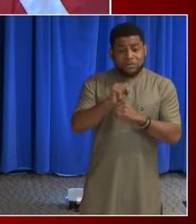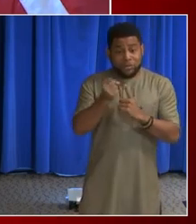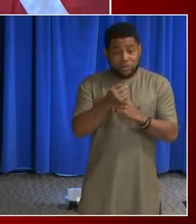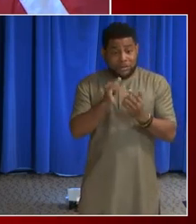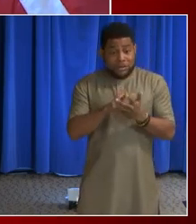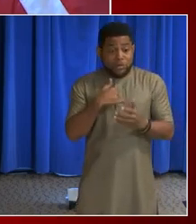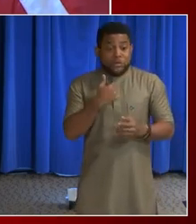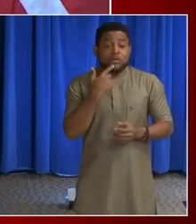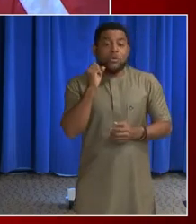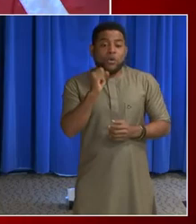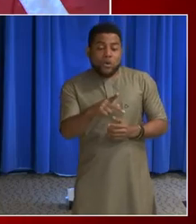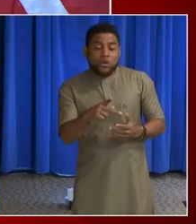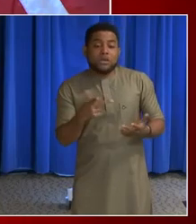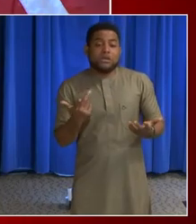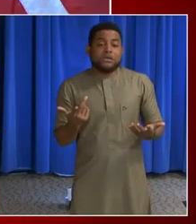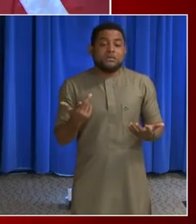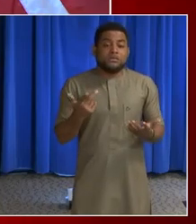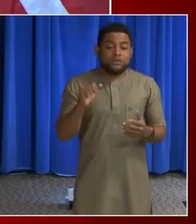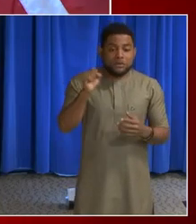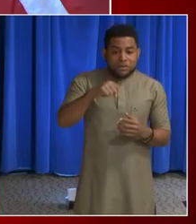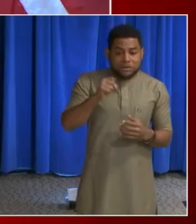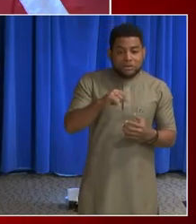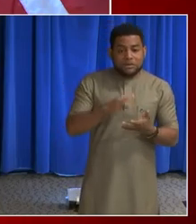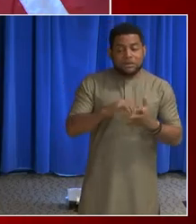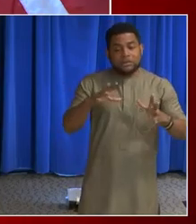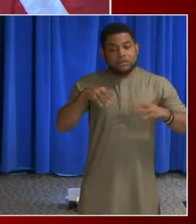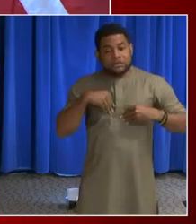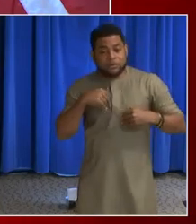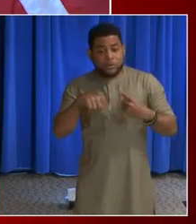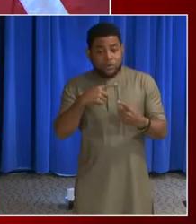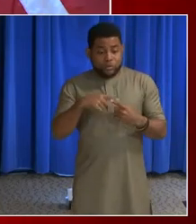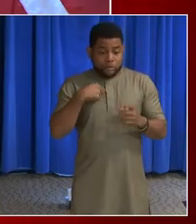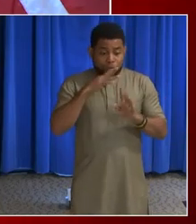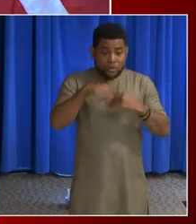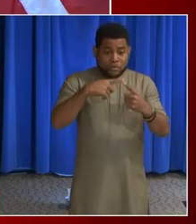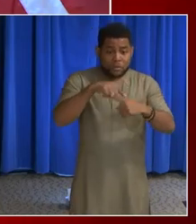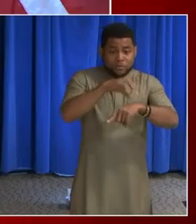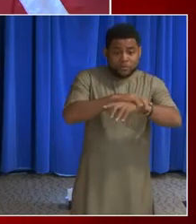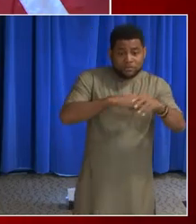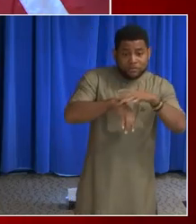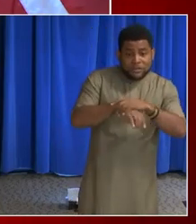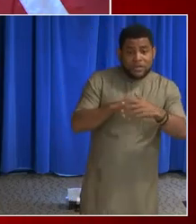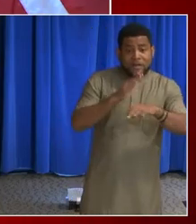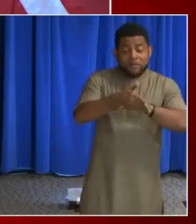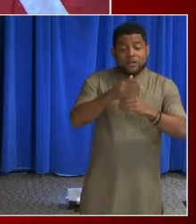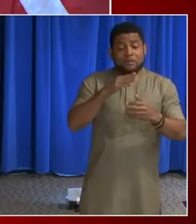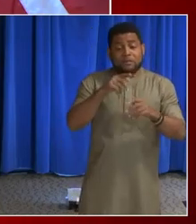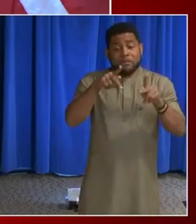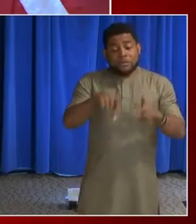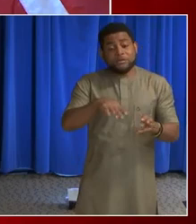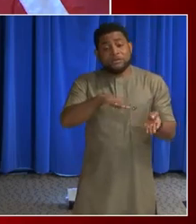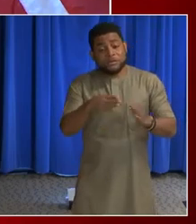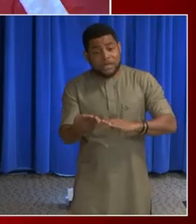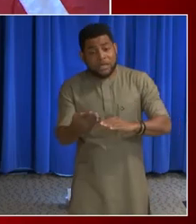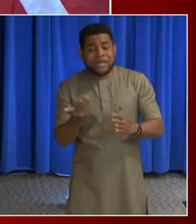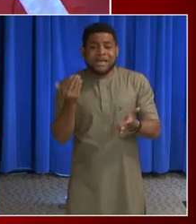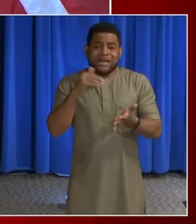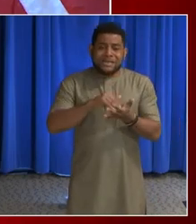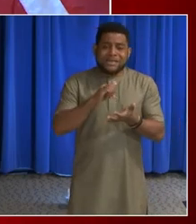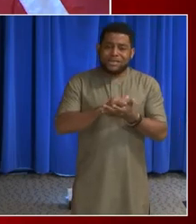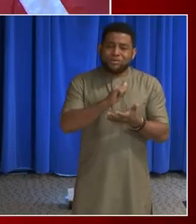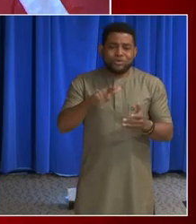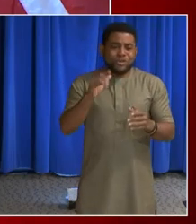yeah, that's acceptable when it comes to handcuffing after a person has been shot. Again, that is all part of